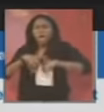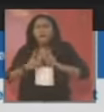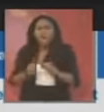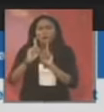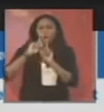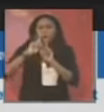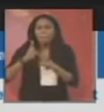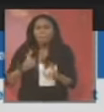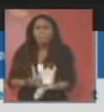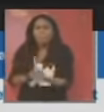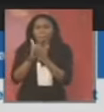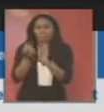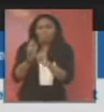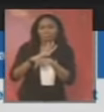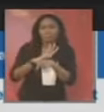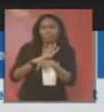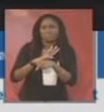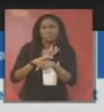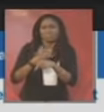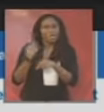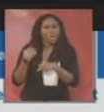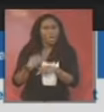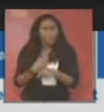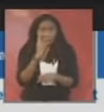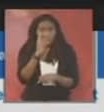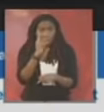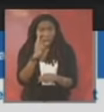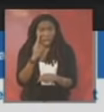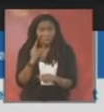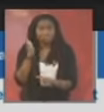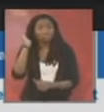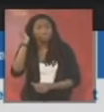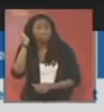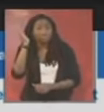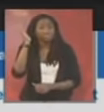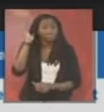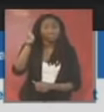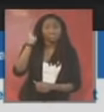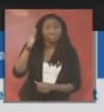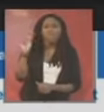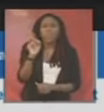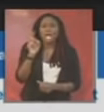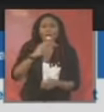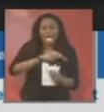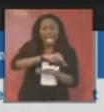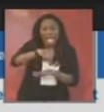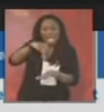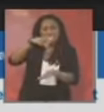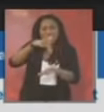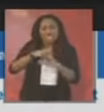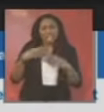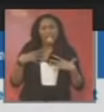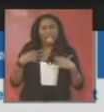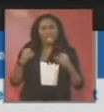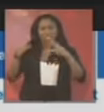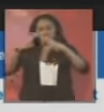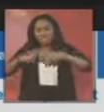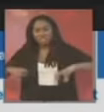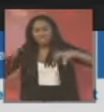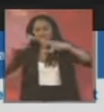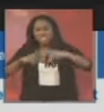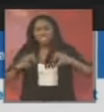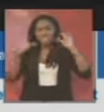other one has been presented at the National Health Research Conference that was held in November of last